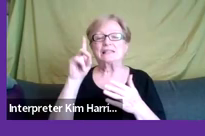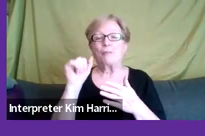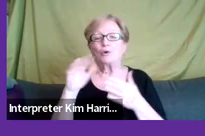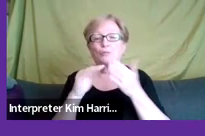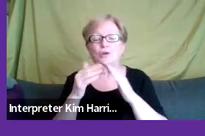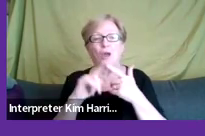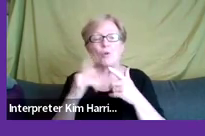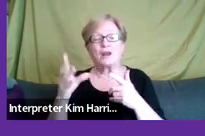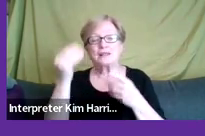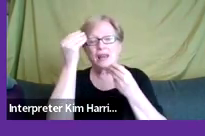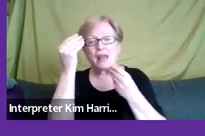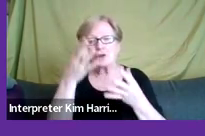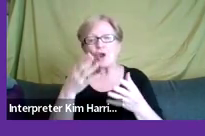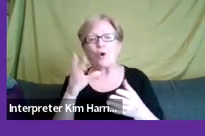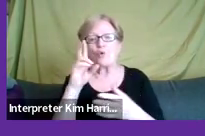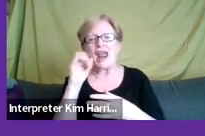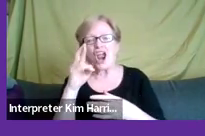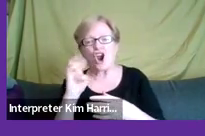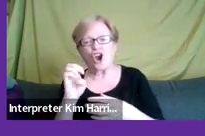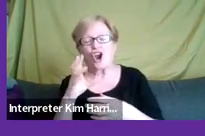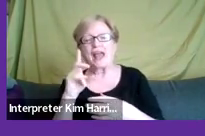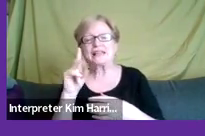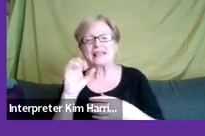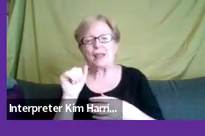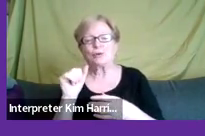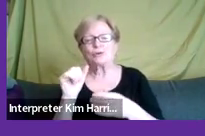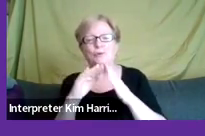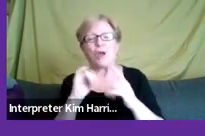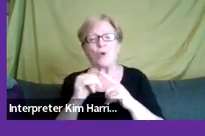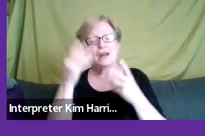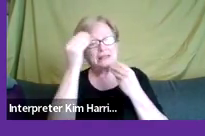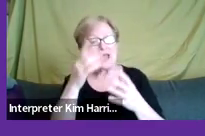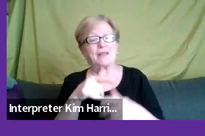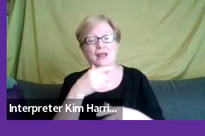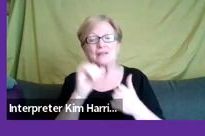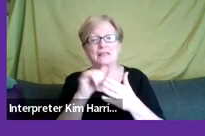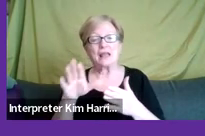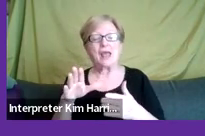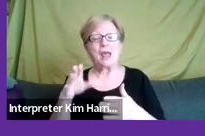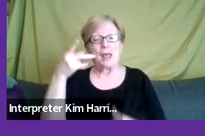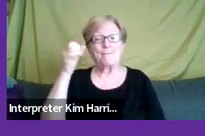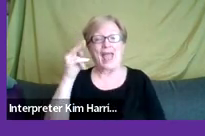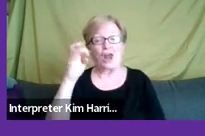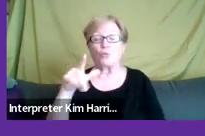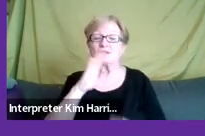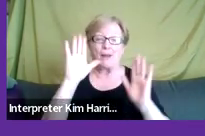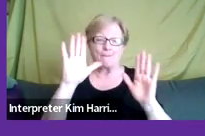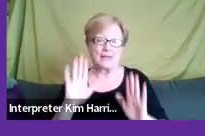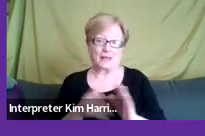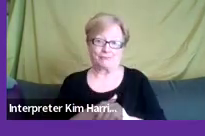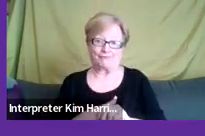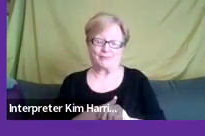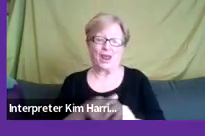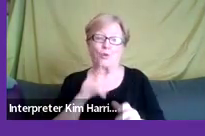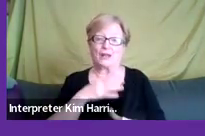echo back what was said, that this panel was amazing. And I